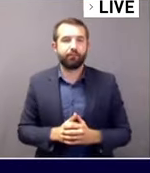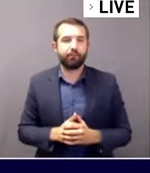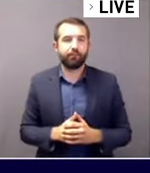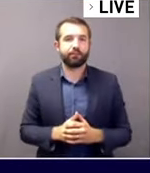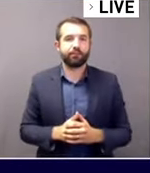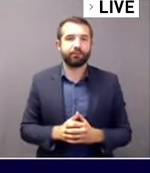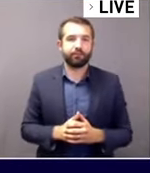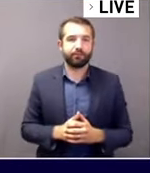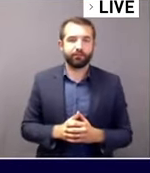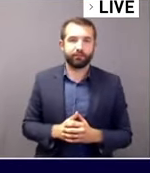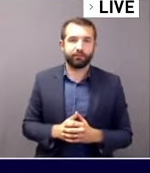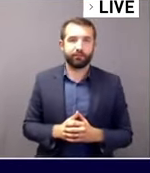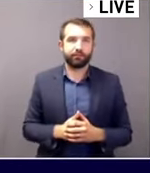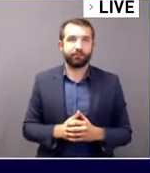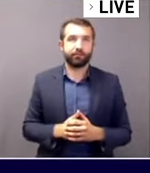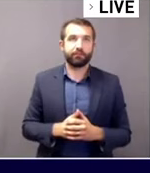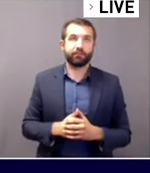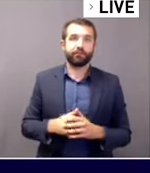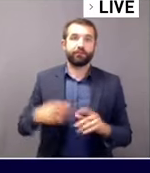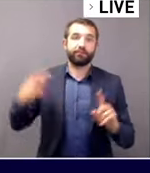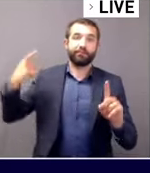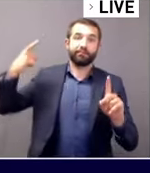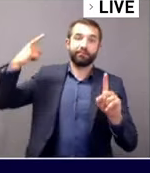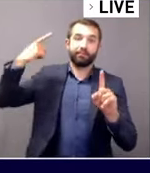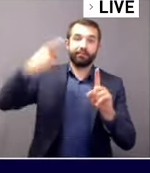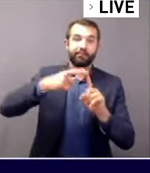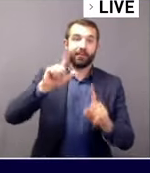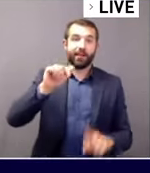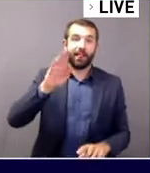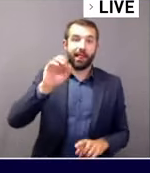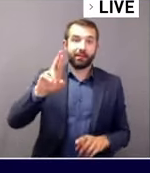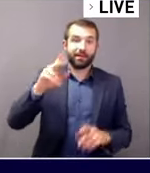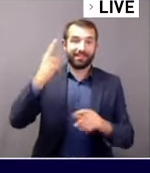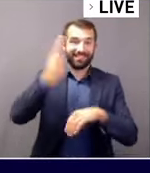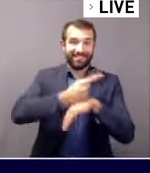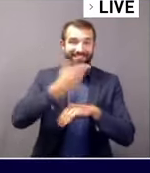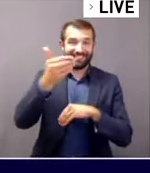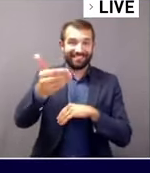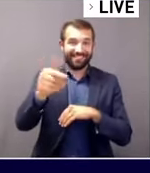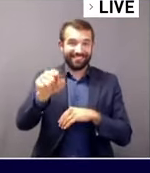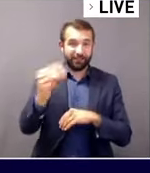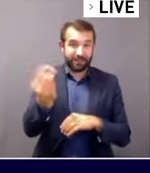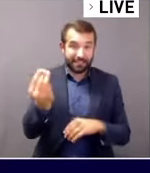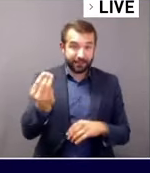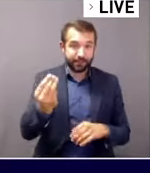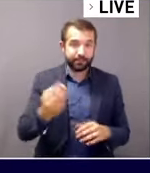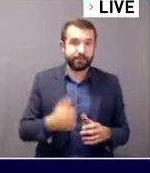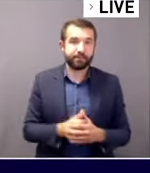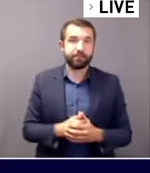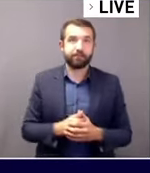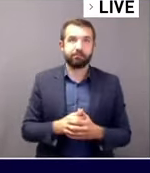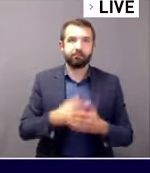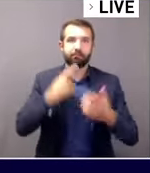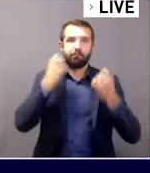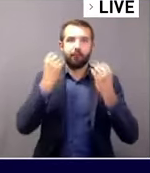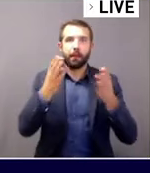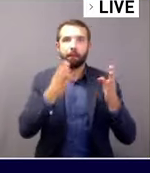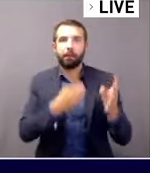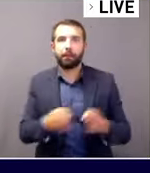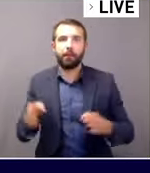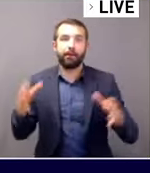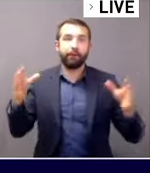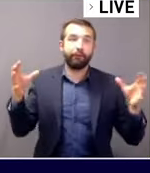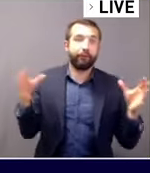Which takes me to Labor Day. Many of us are gearing up for Labor Day gatherings and celebrations this